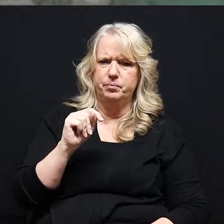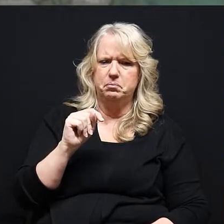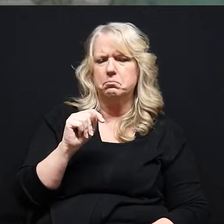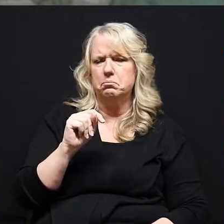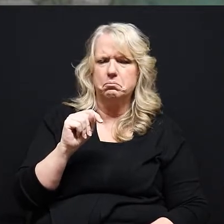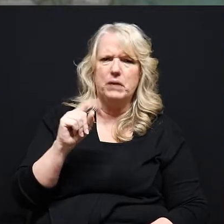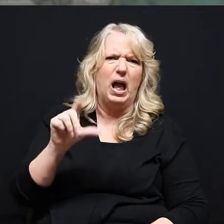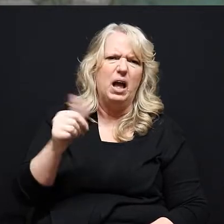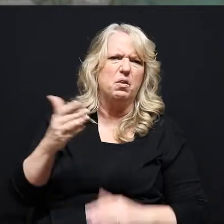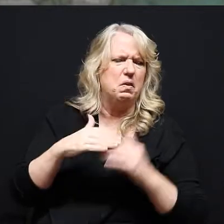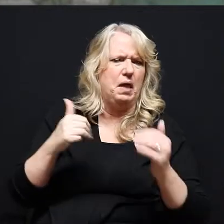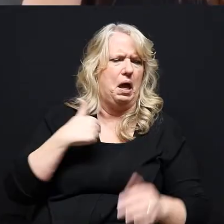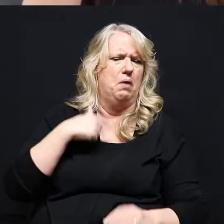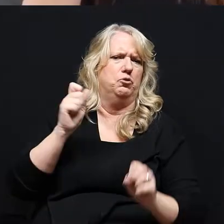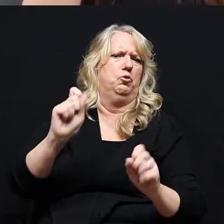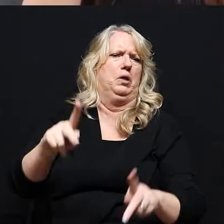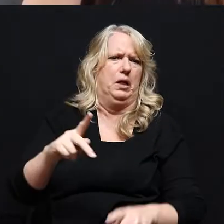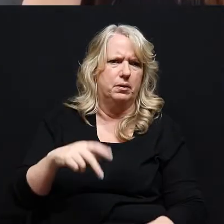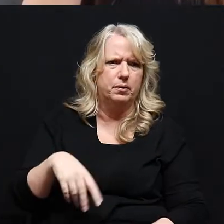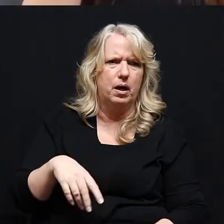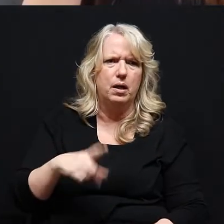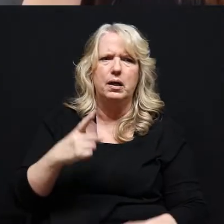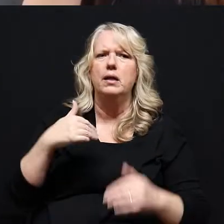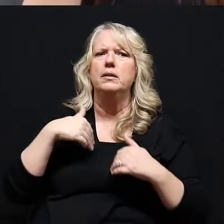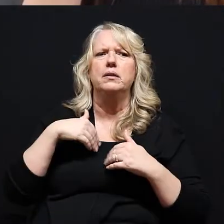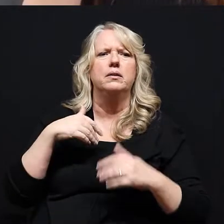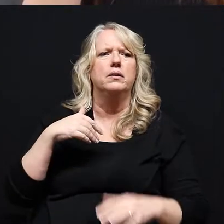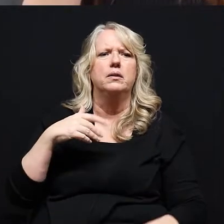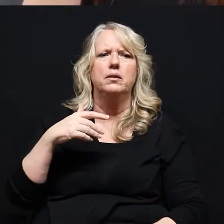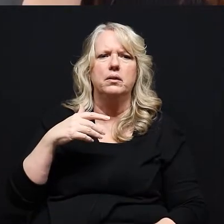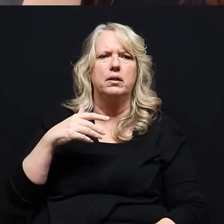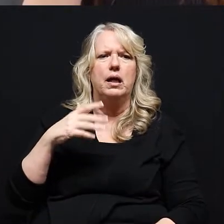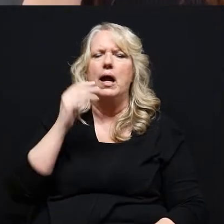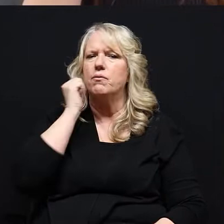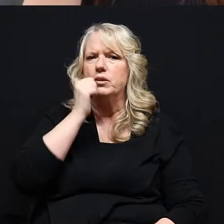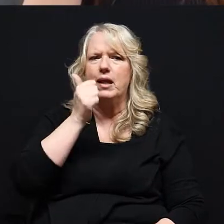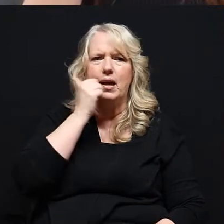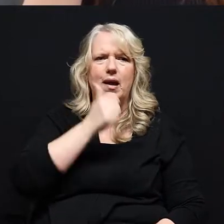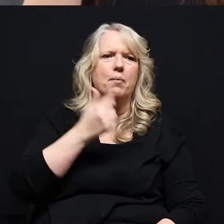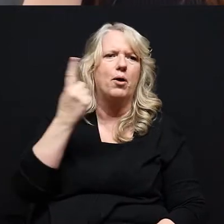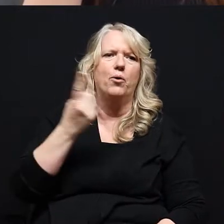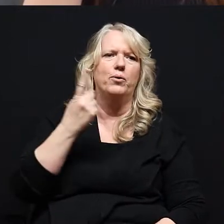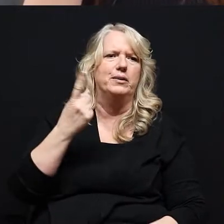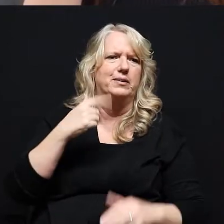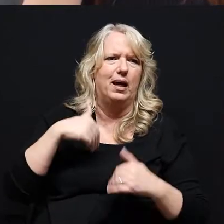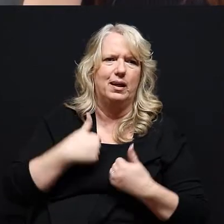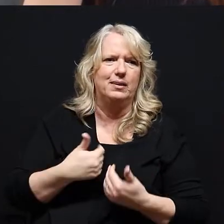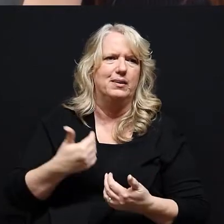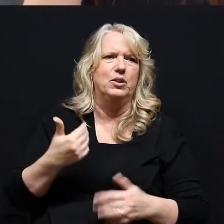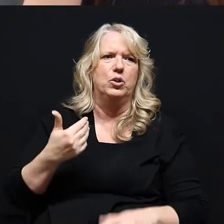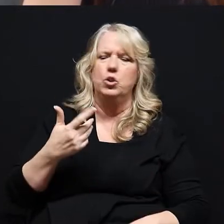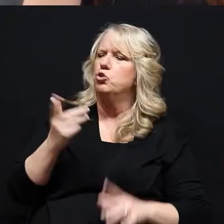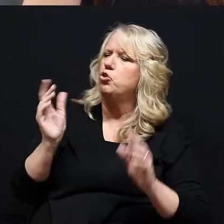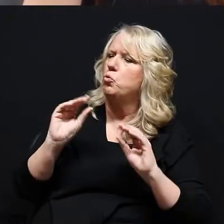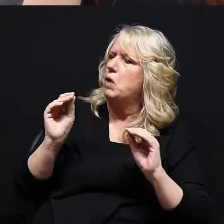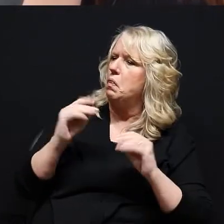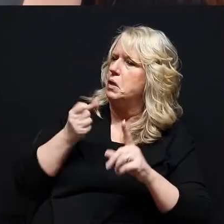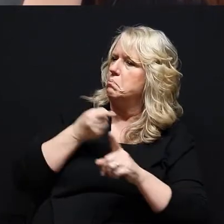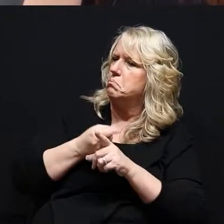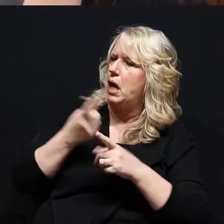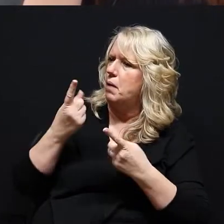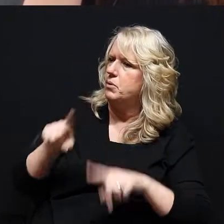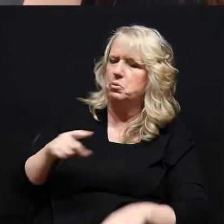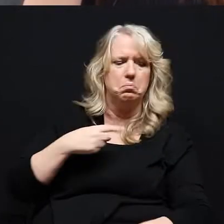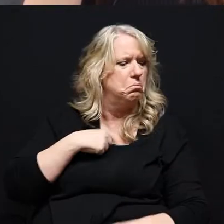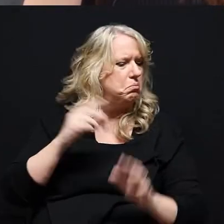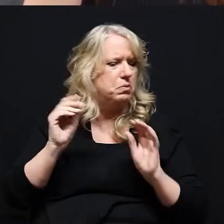other than that, I was okay. Tired. I'm always tired every single day, so I feel like nothing to me. So nothing even happened? Nothing even